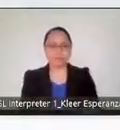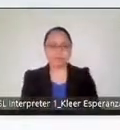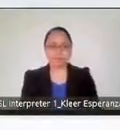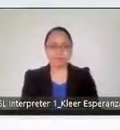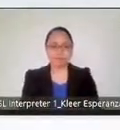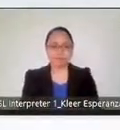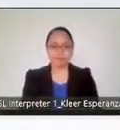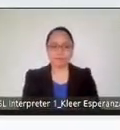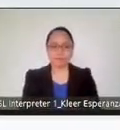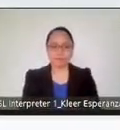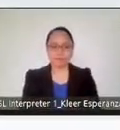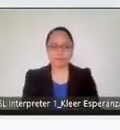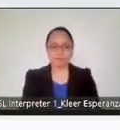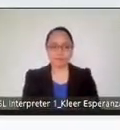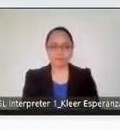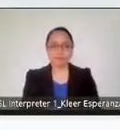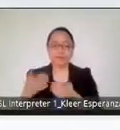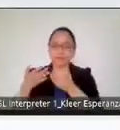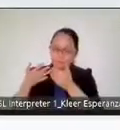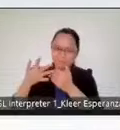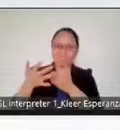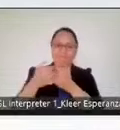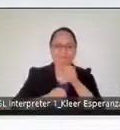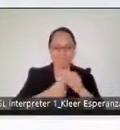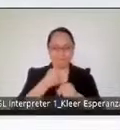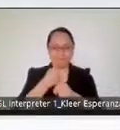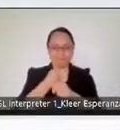Ostungan tapapadong kumadi.